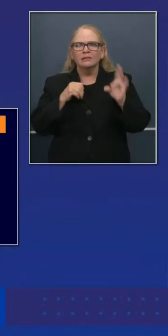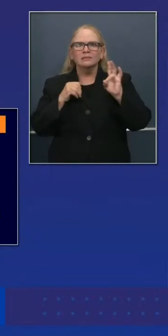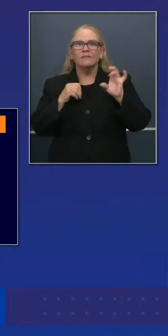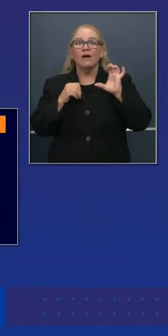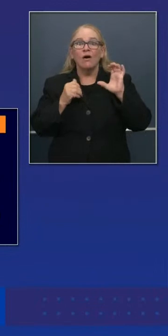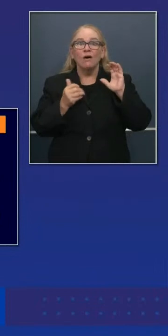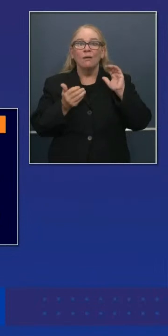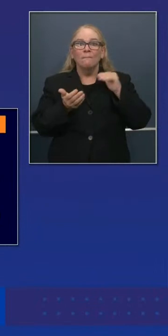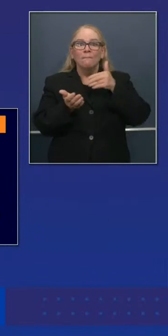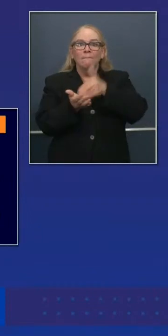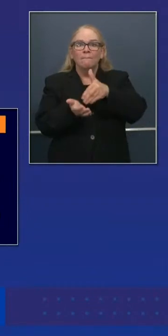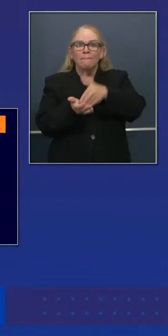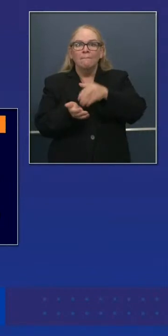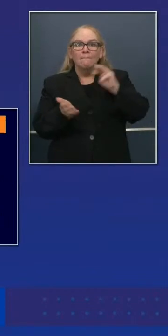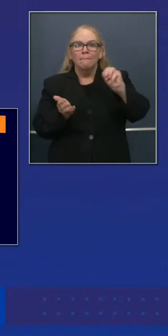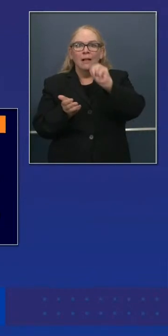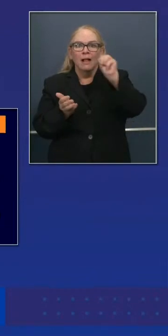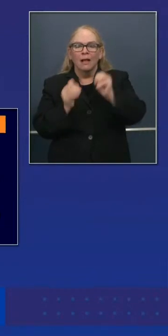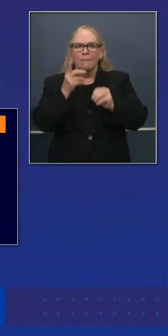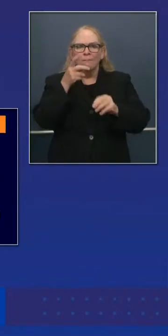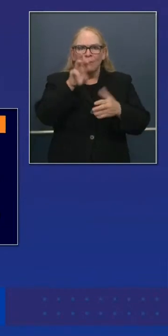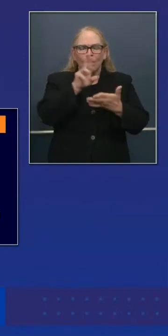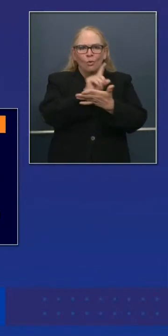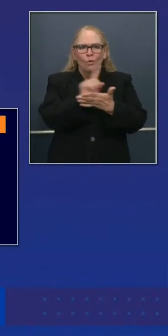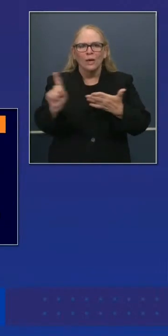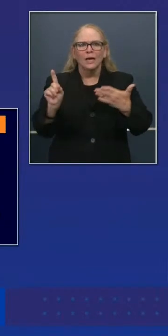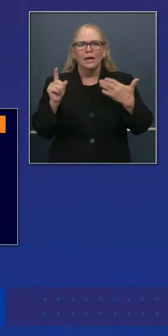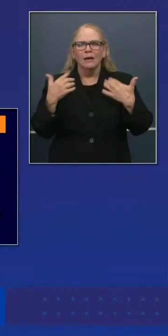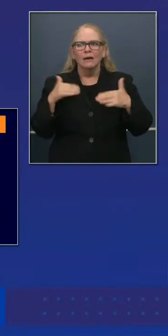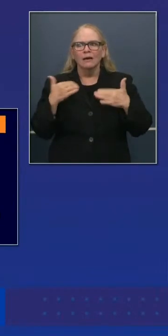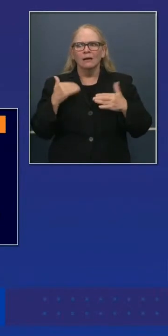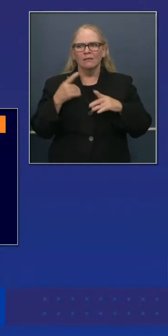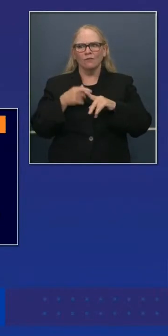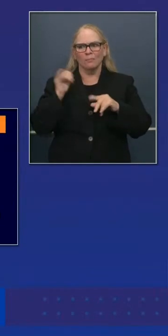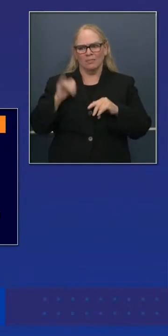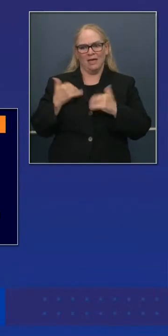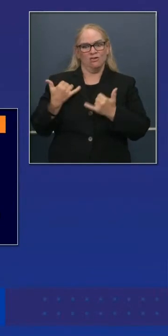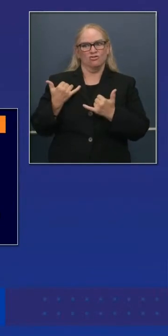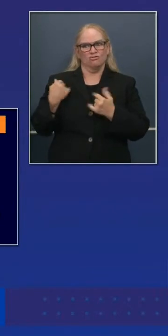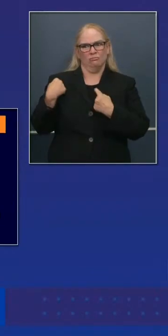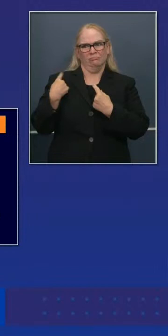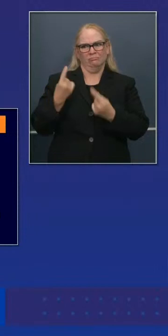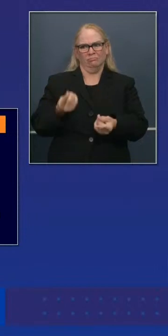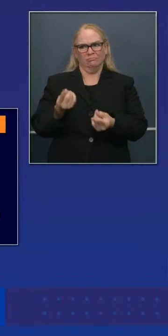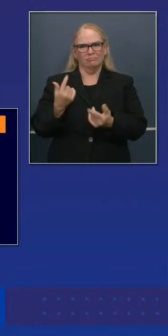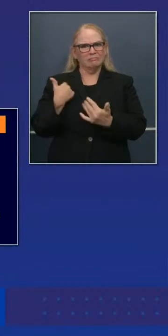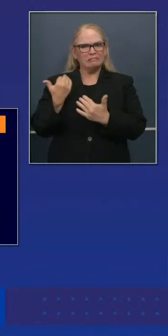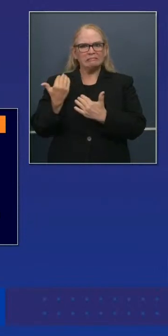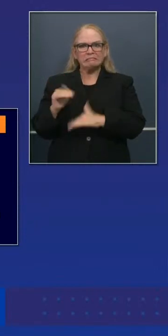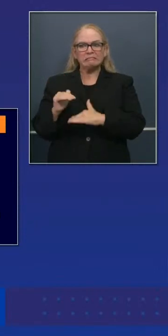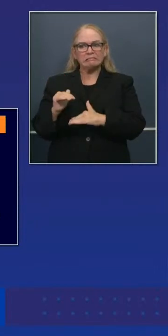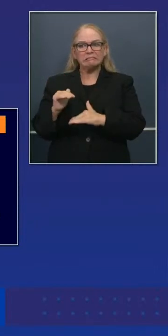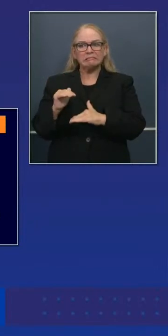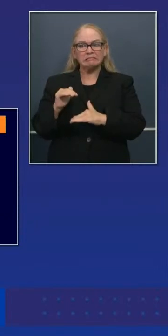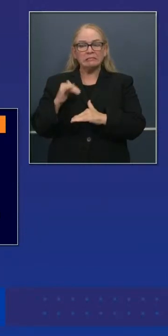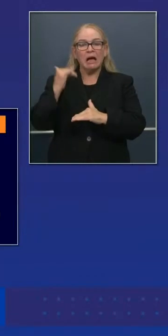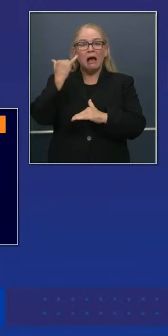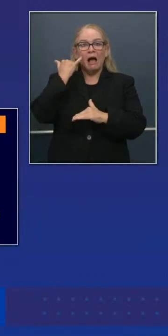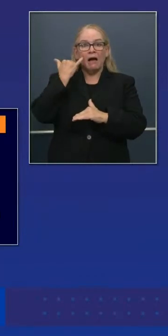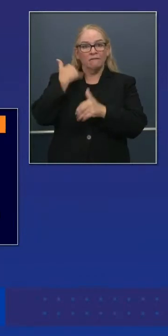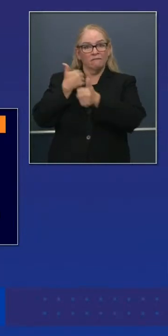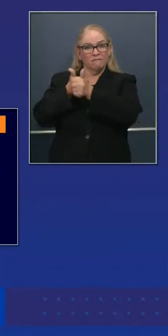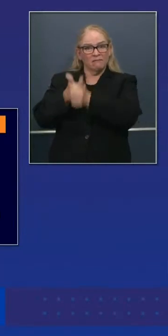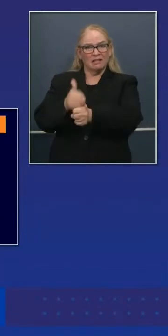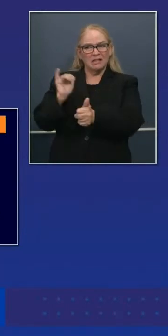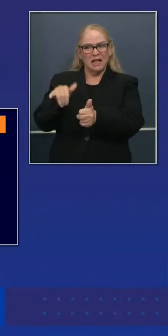and it's a fund that has limited resources, $70 billion currently, if that fund drops to $25